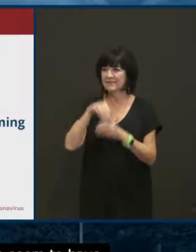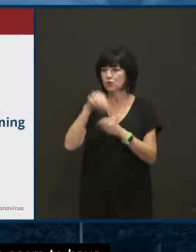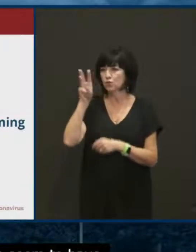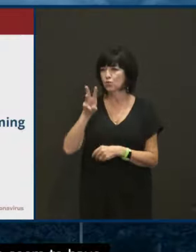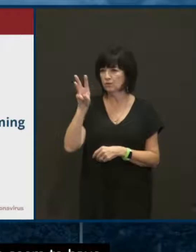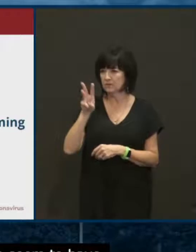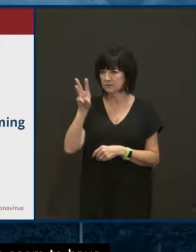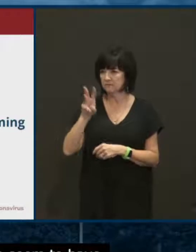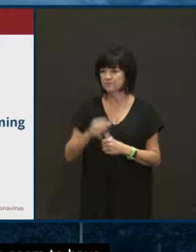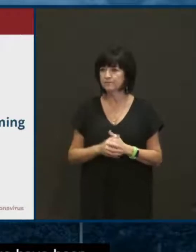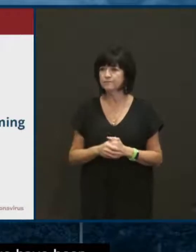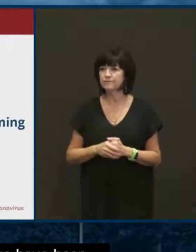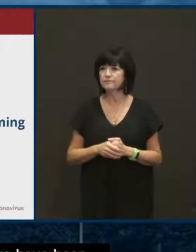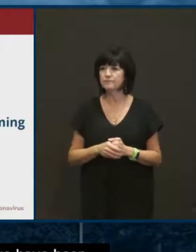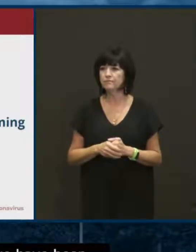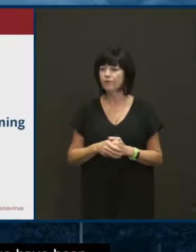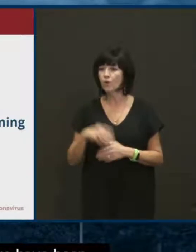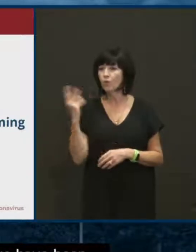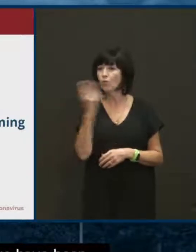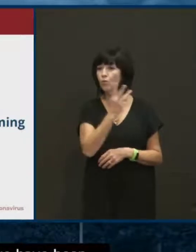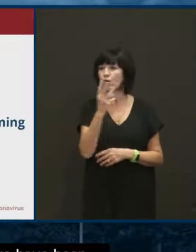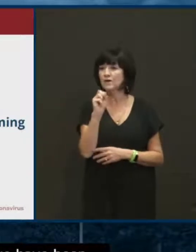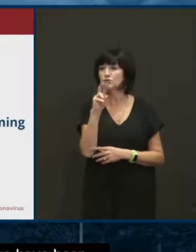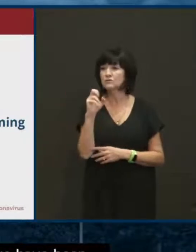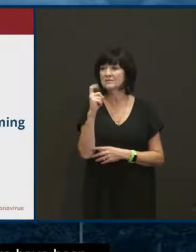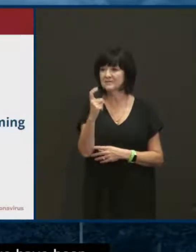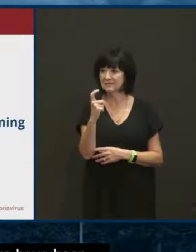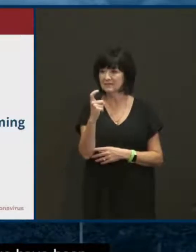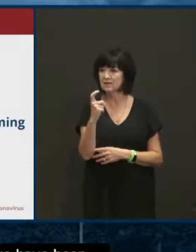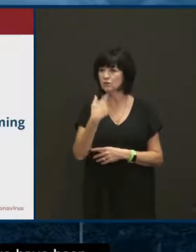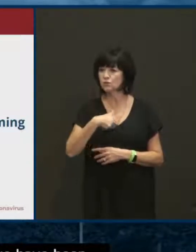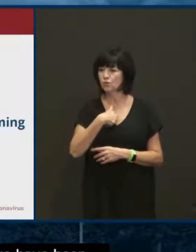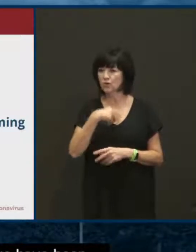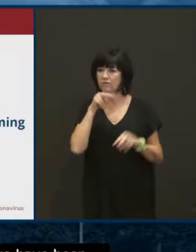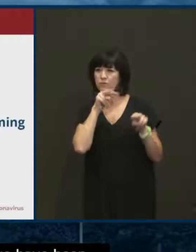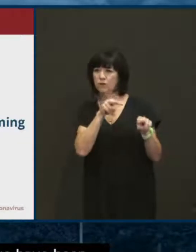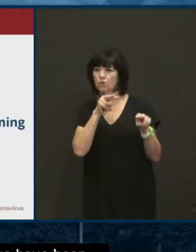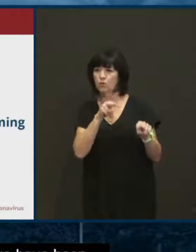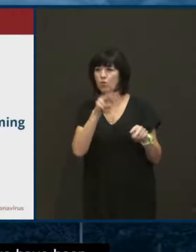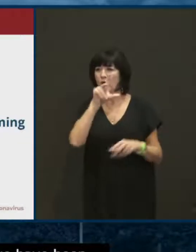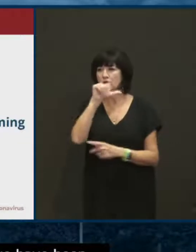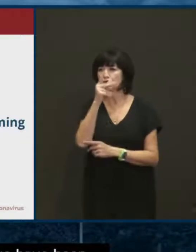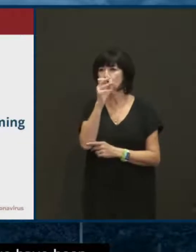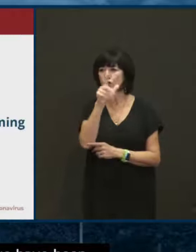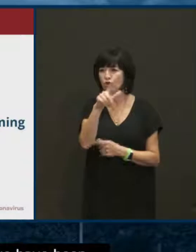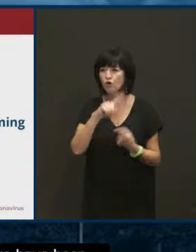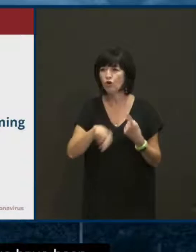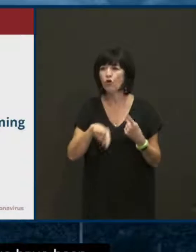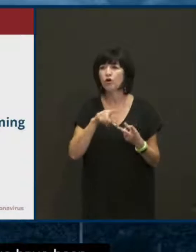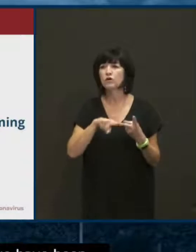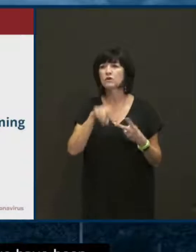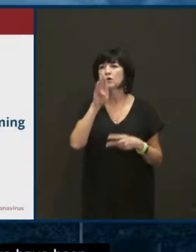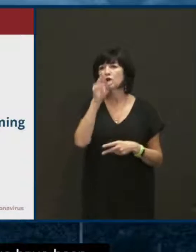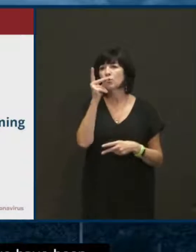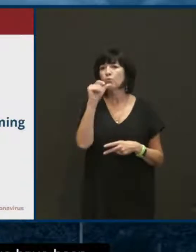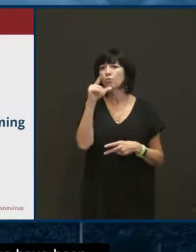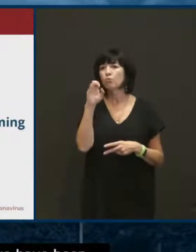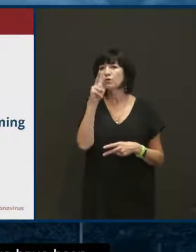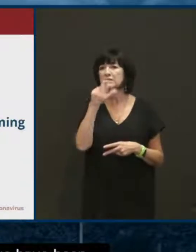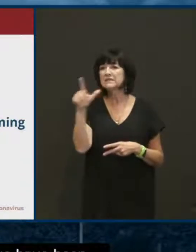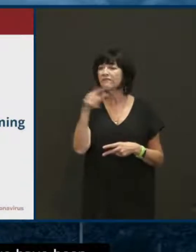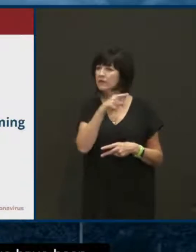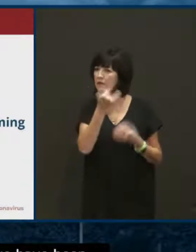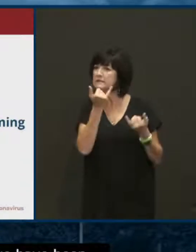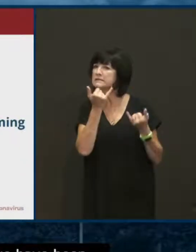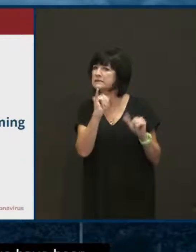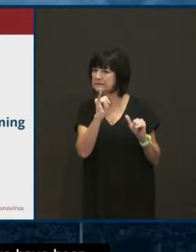Wilmington. Western Sussex also, the spots we've been keeping an eye on, Laurel and Bridgeville, still remain slightly elevated